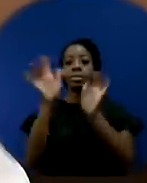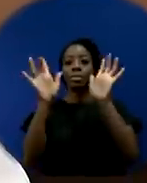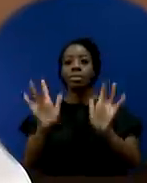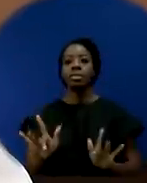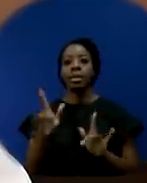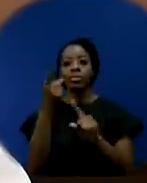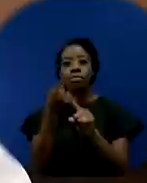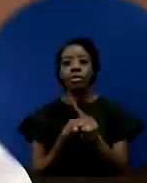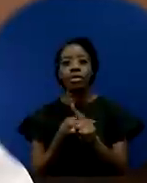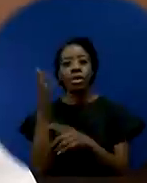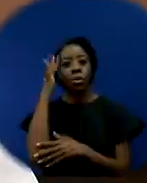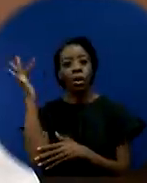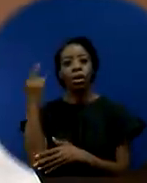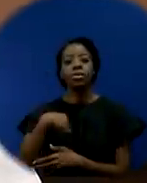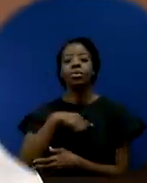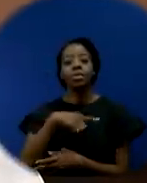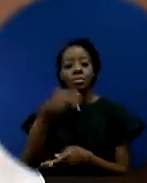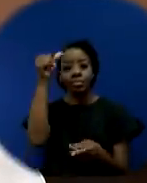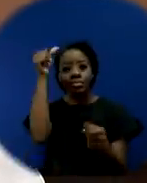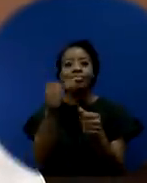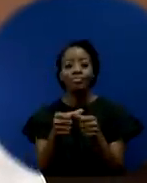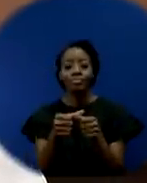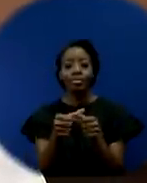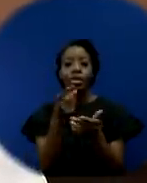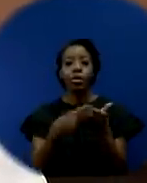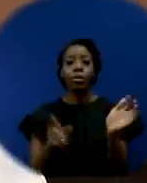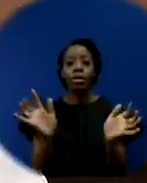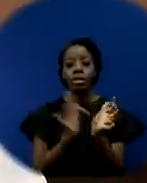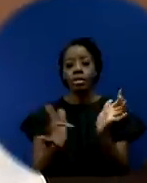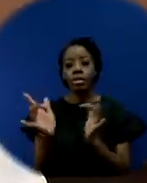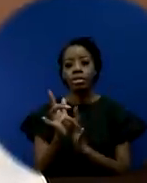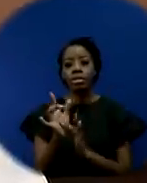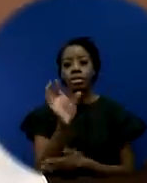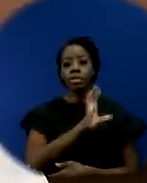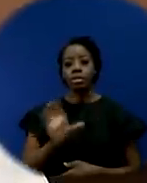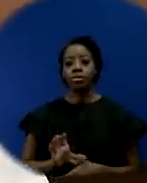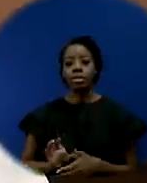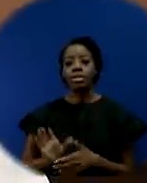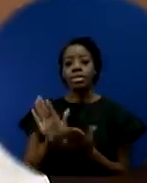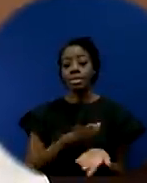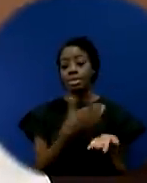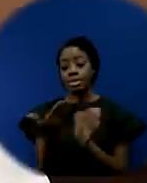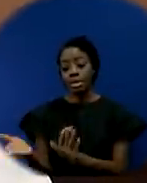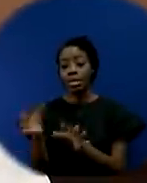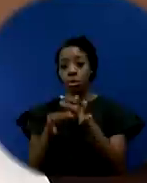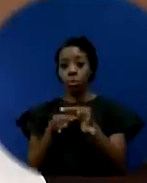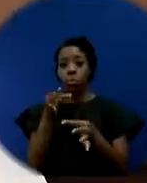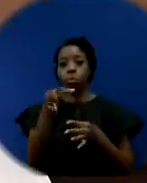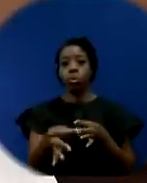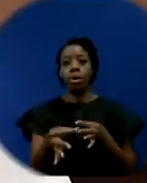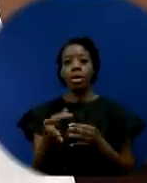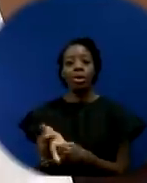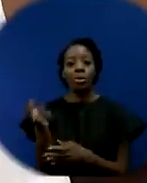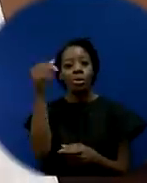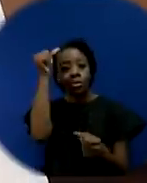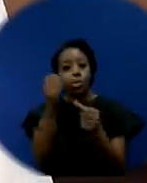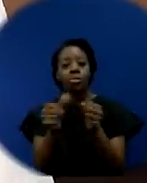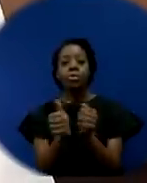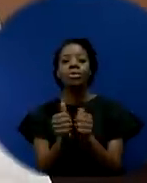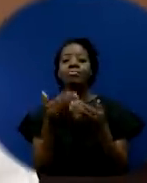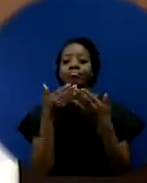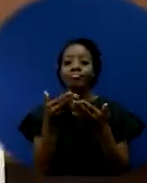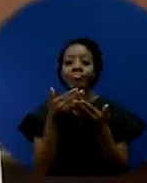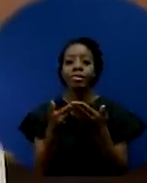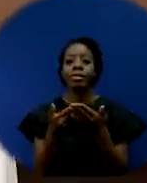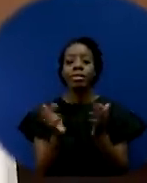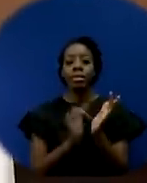we remember that Jesus Christ died in our stead. We remember with gratitude